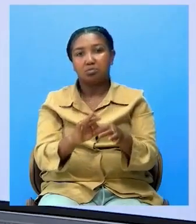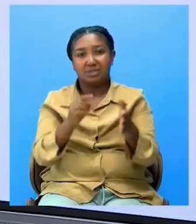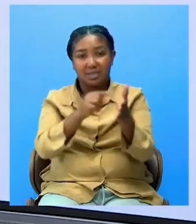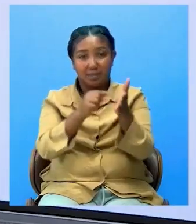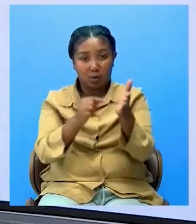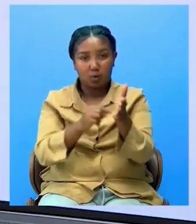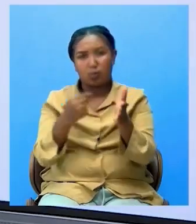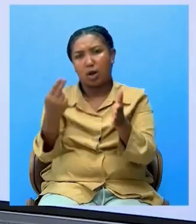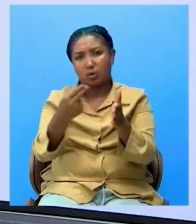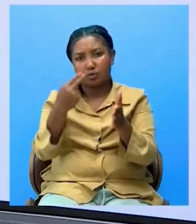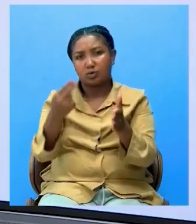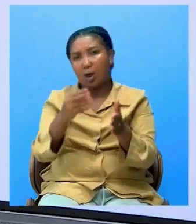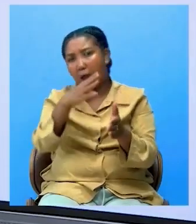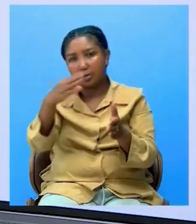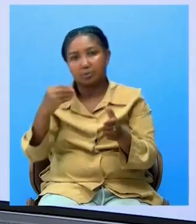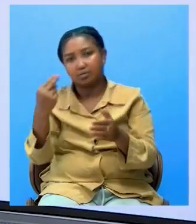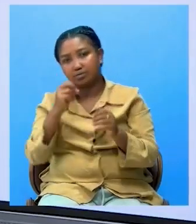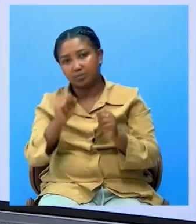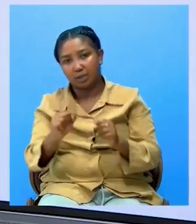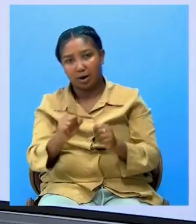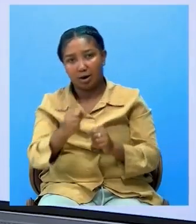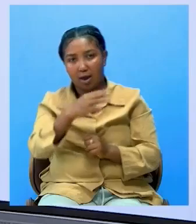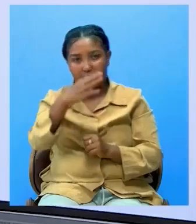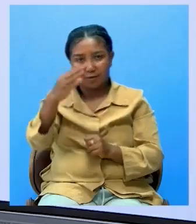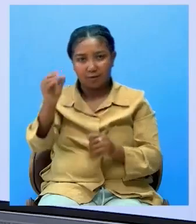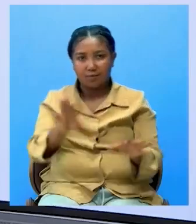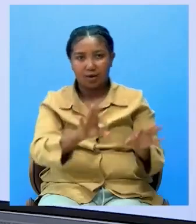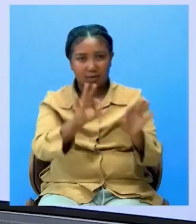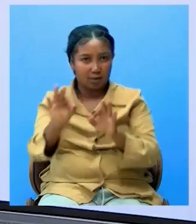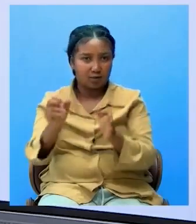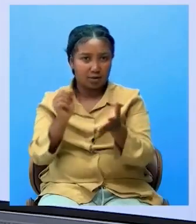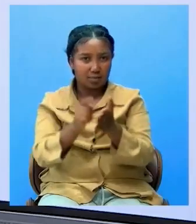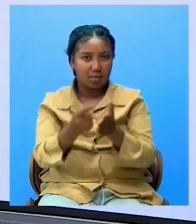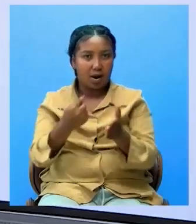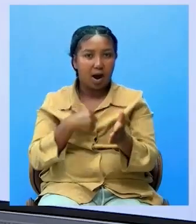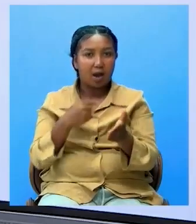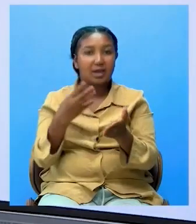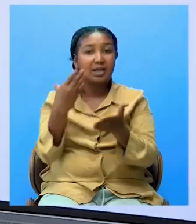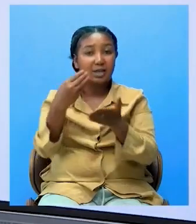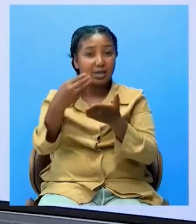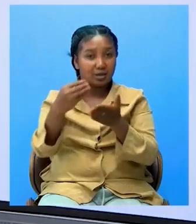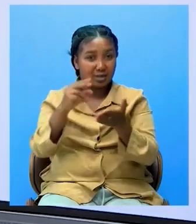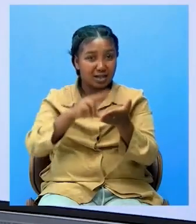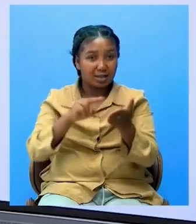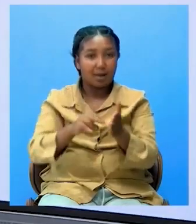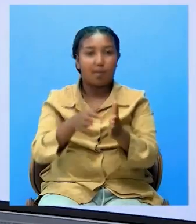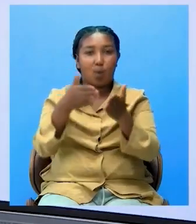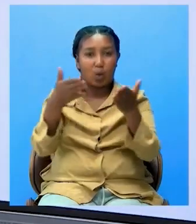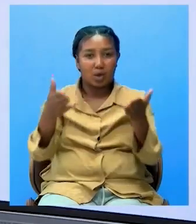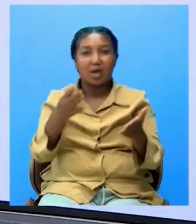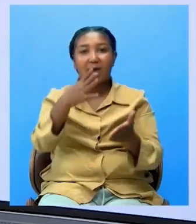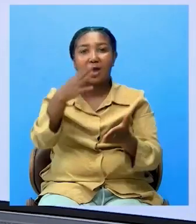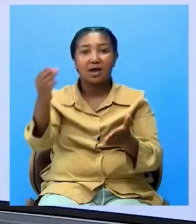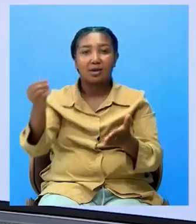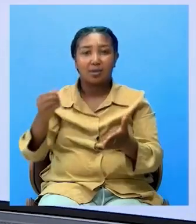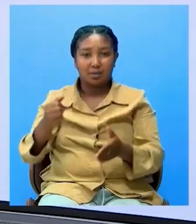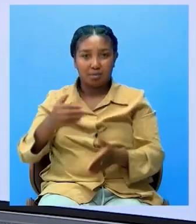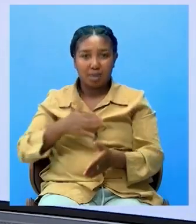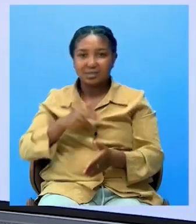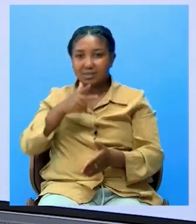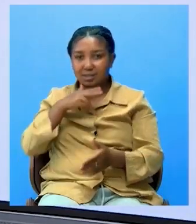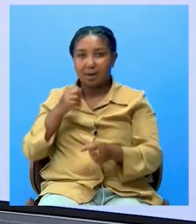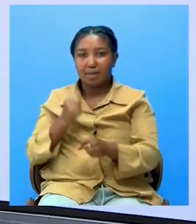semicolon, we can use and. Is it clear? For example, I read my book and my sister